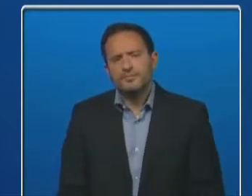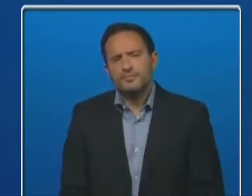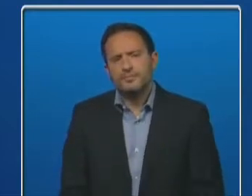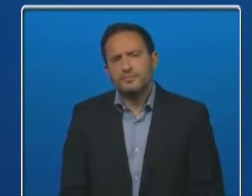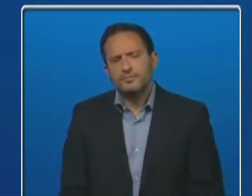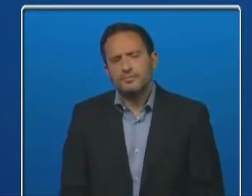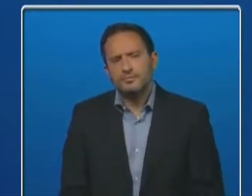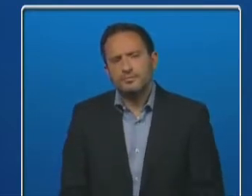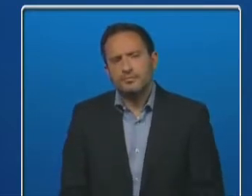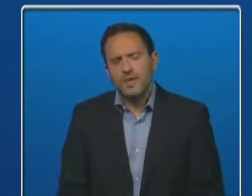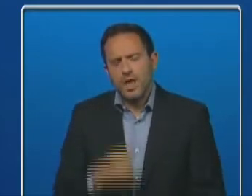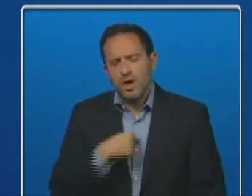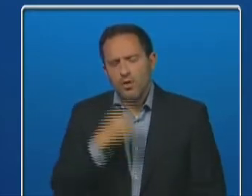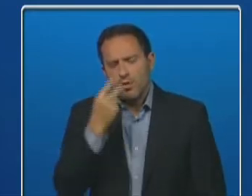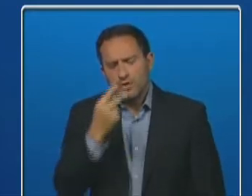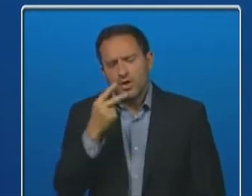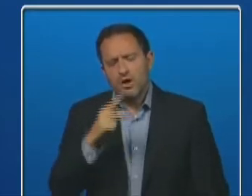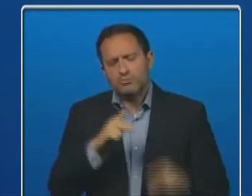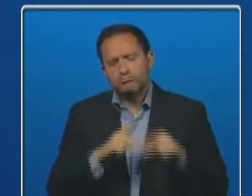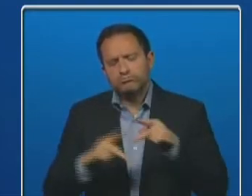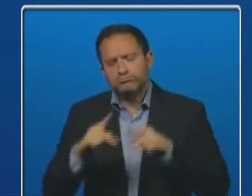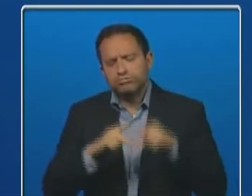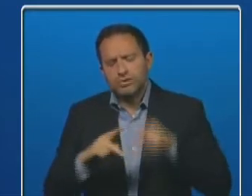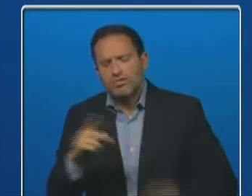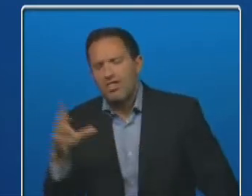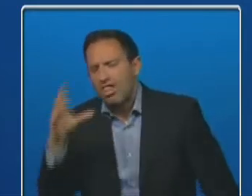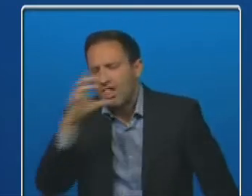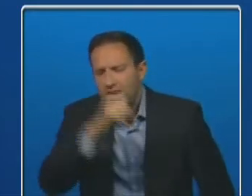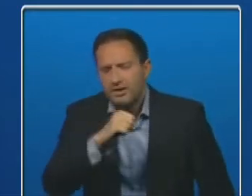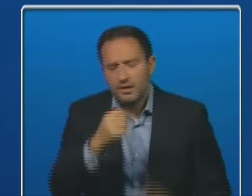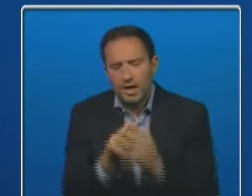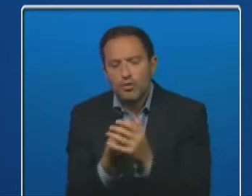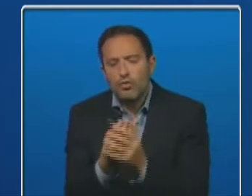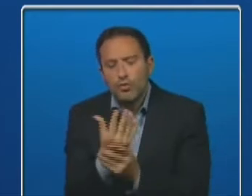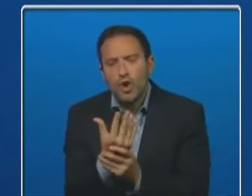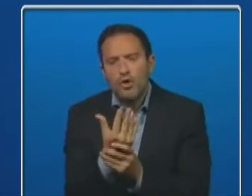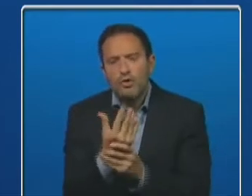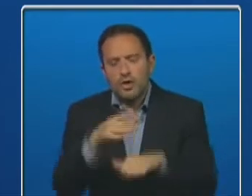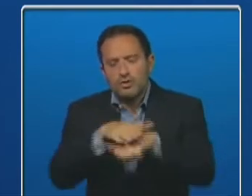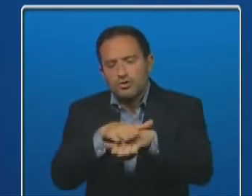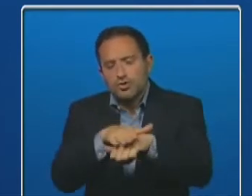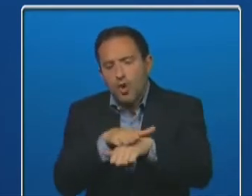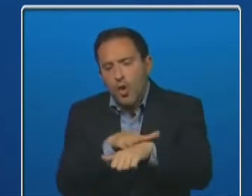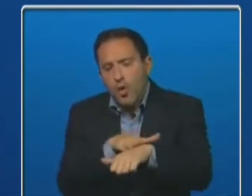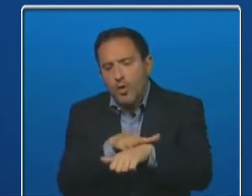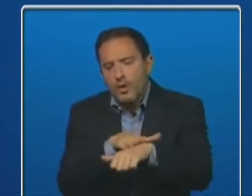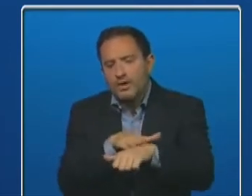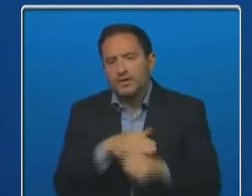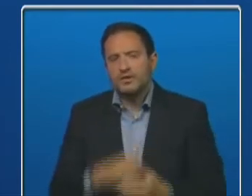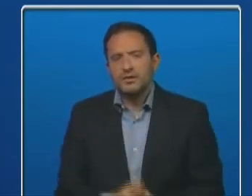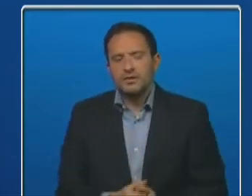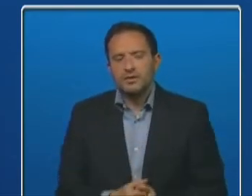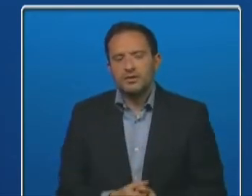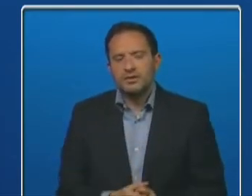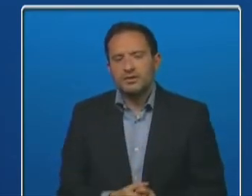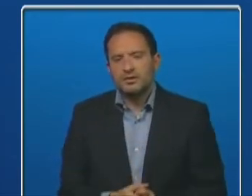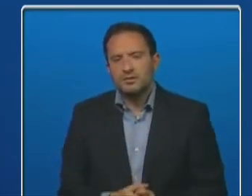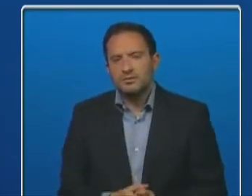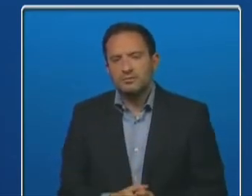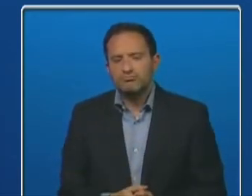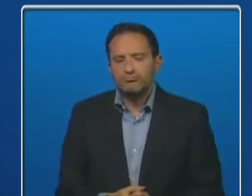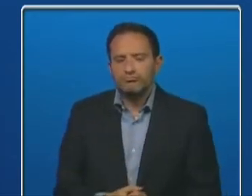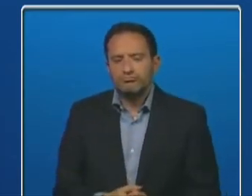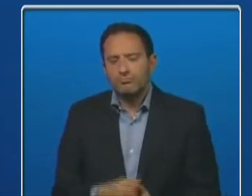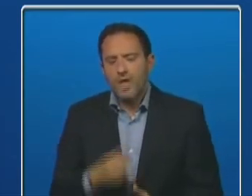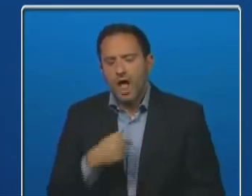think we saw from our population estimates that the population growth had slowed significantly, and I think that